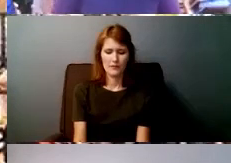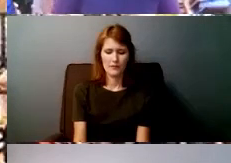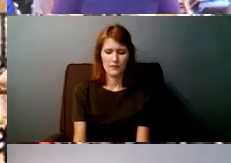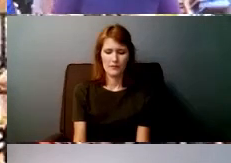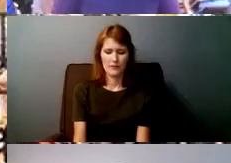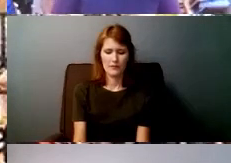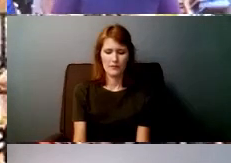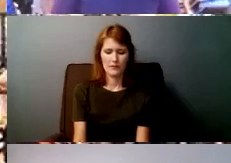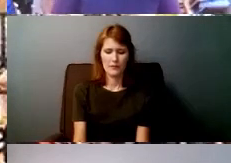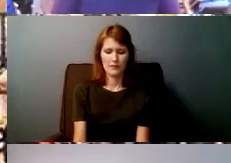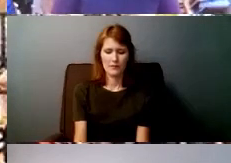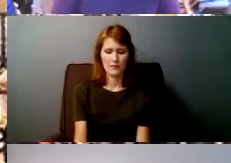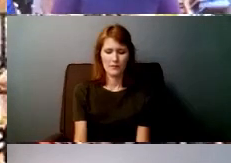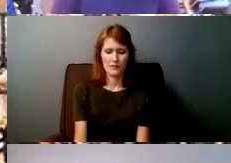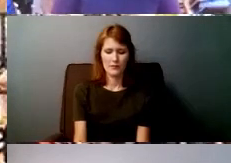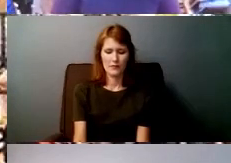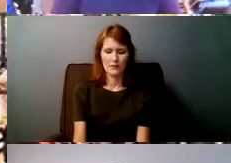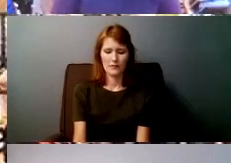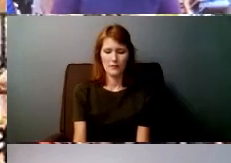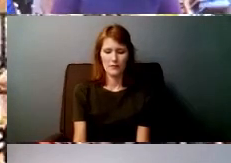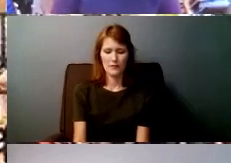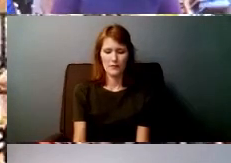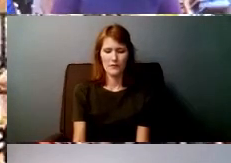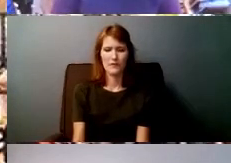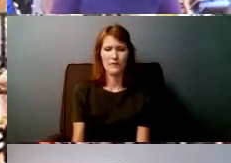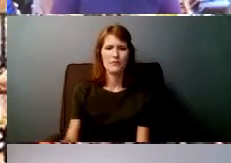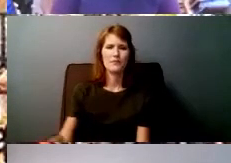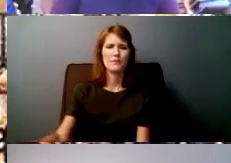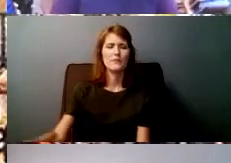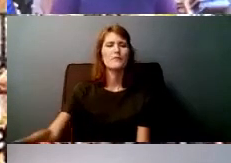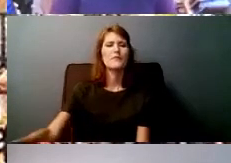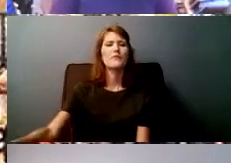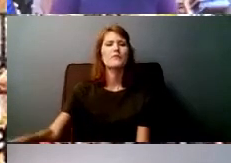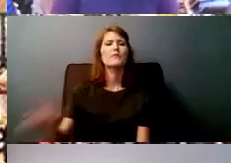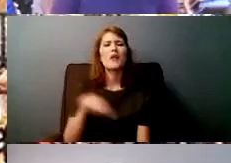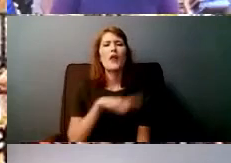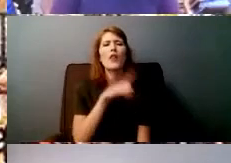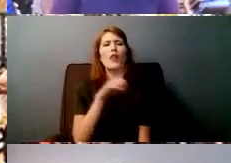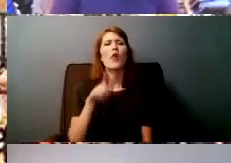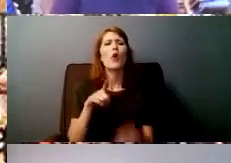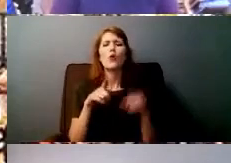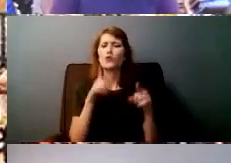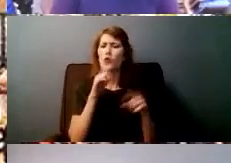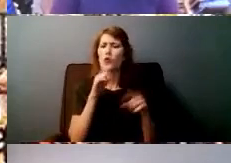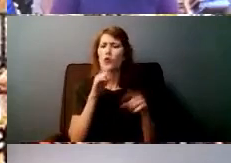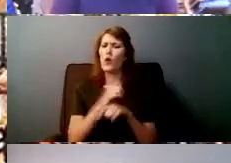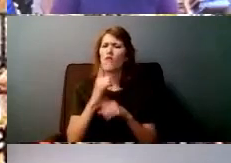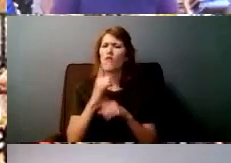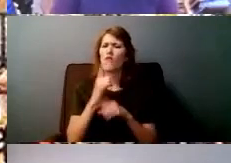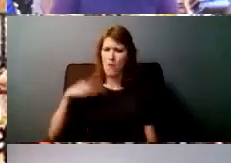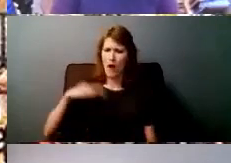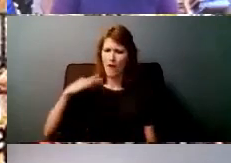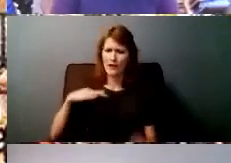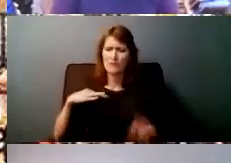For those that are in nonprofit land, looking at some of the attendees, I know that many of you work in the nonprofit